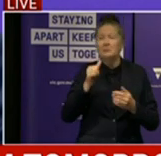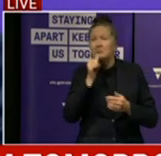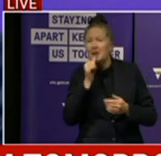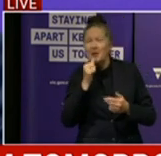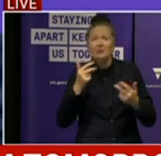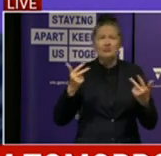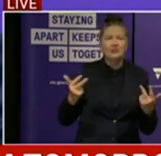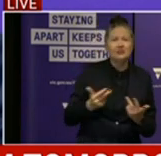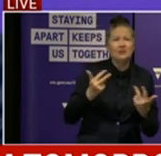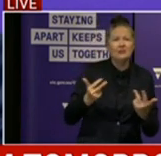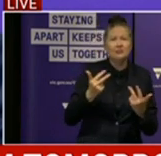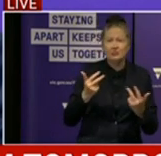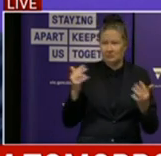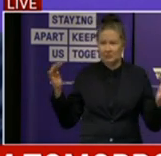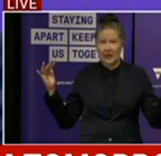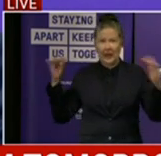pubs,